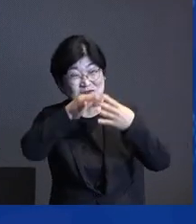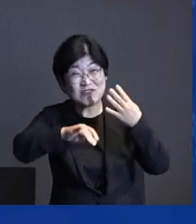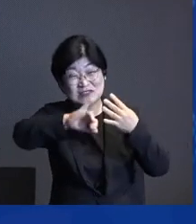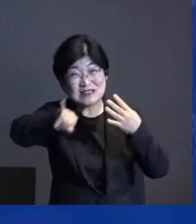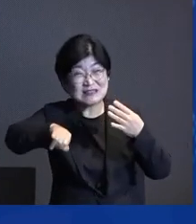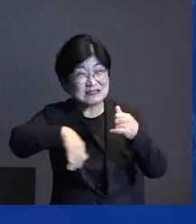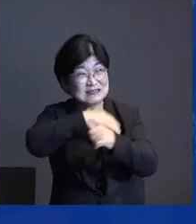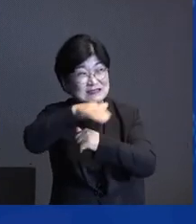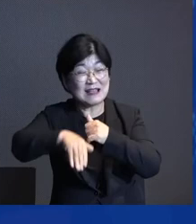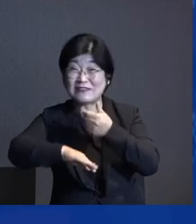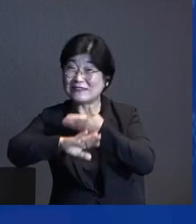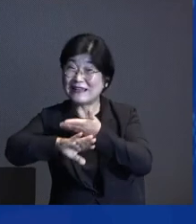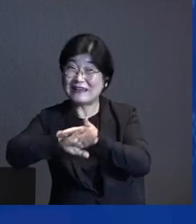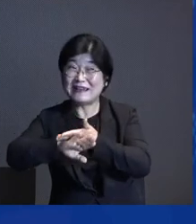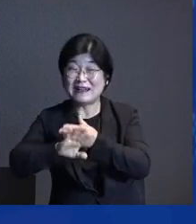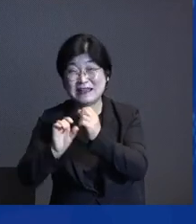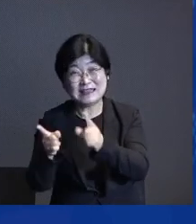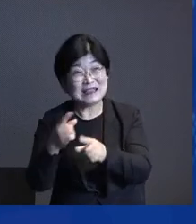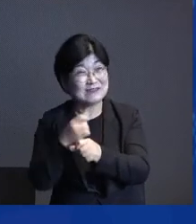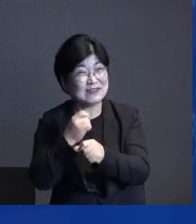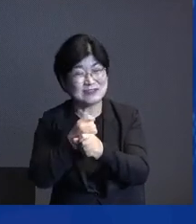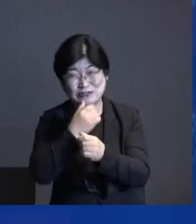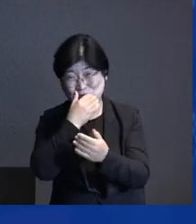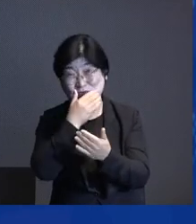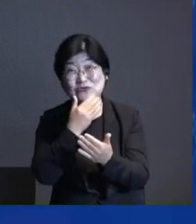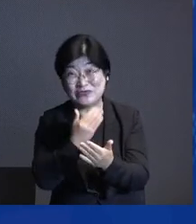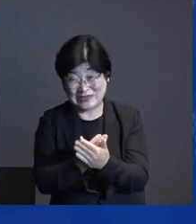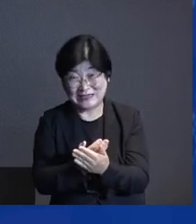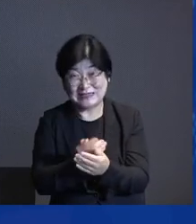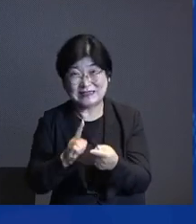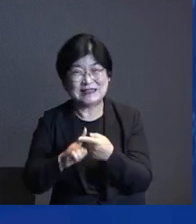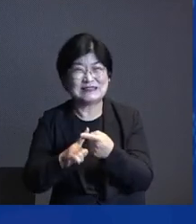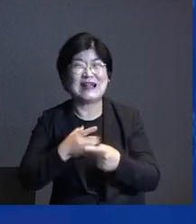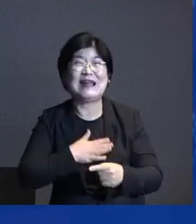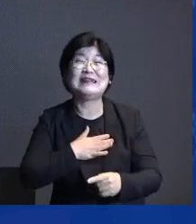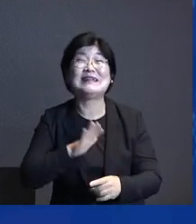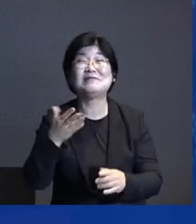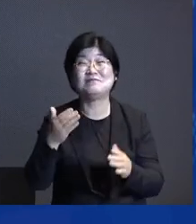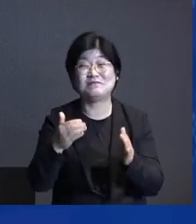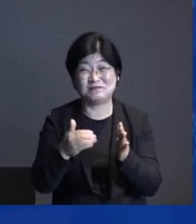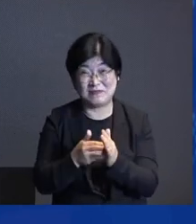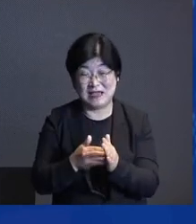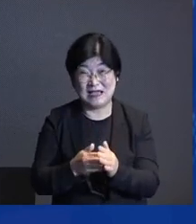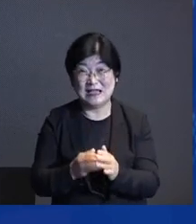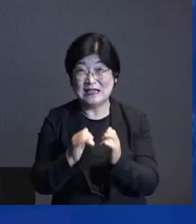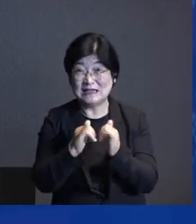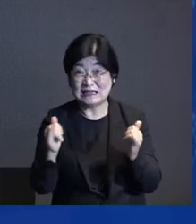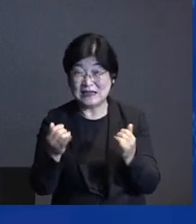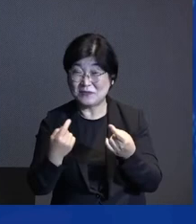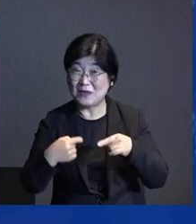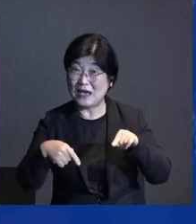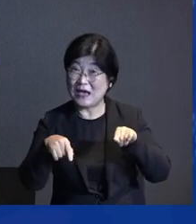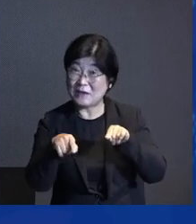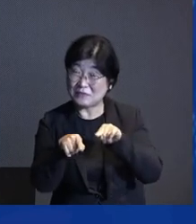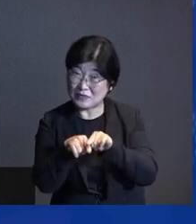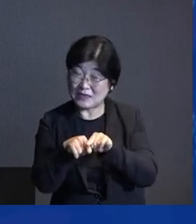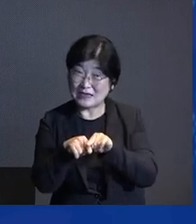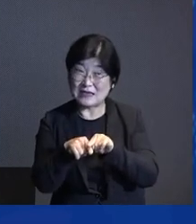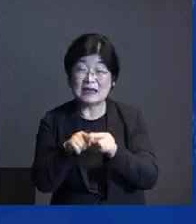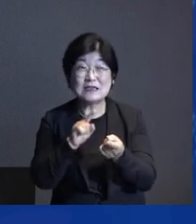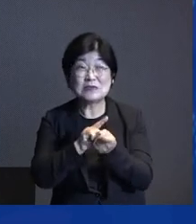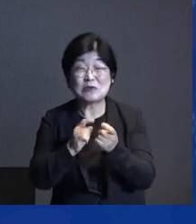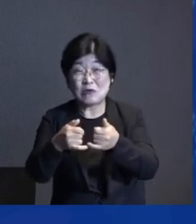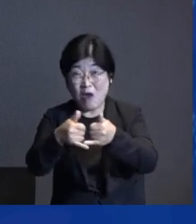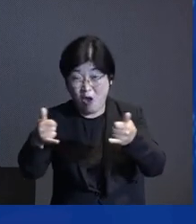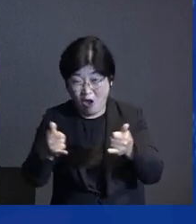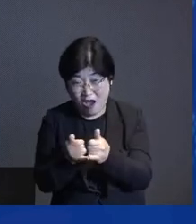create the opportunities where people can participate and also connect community and society for both the